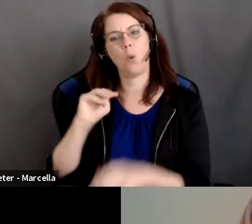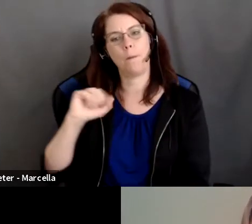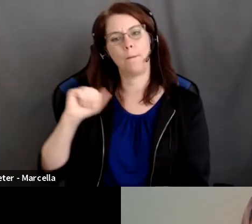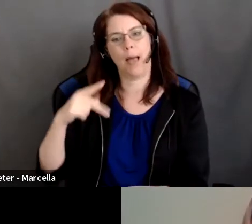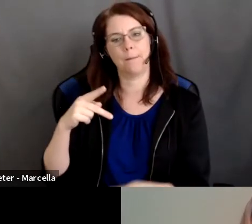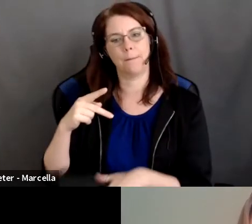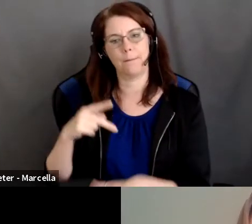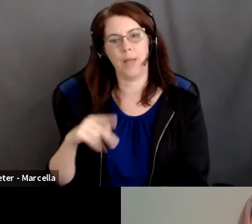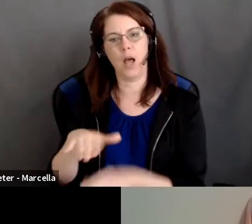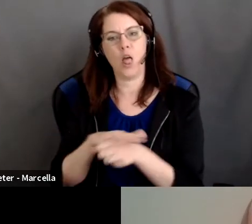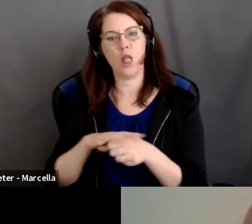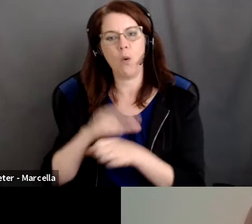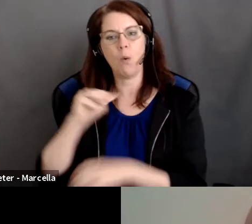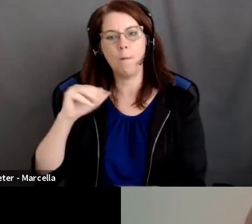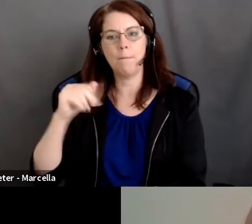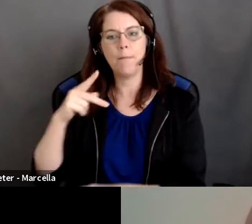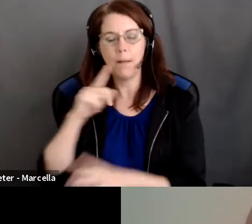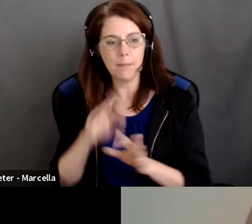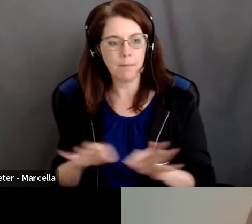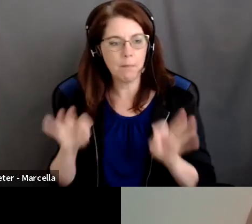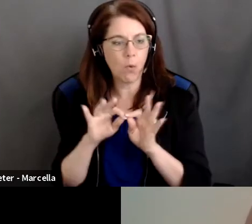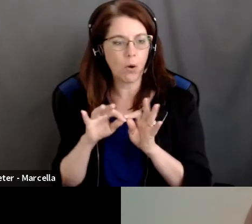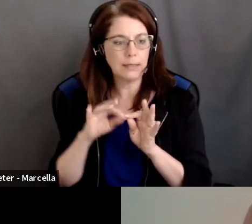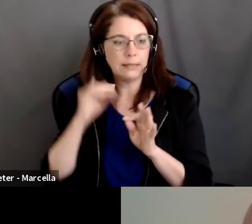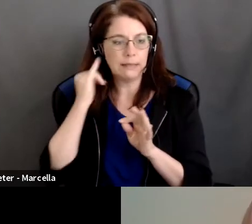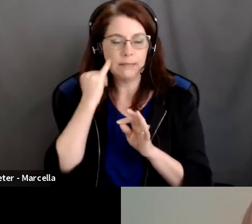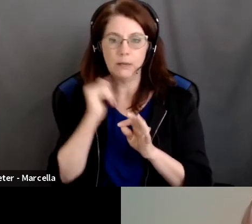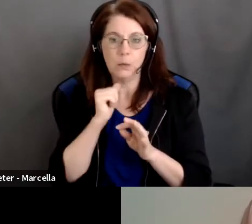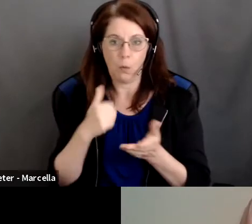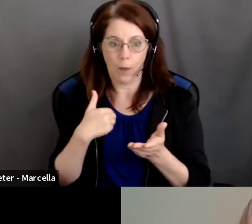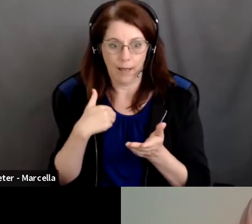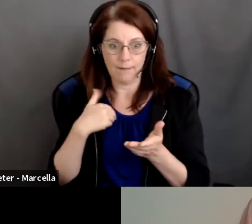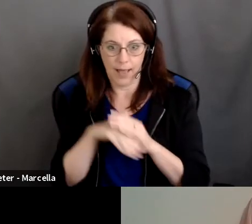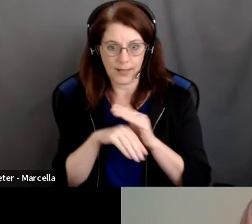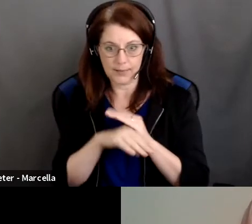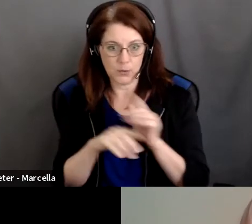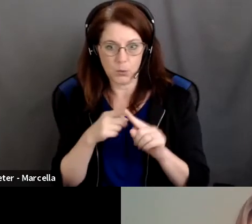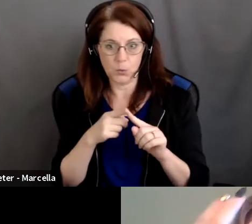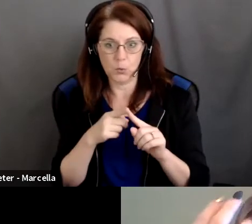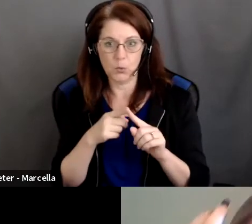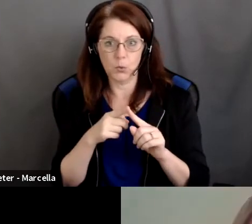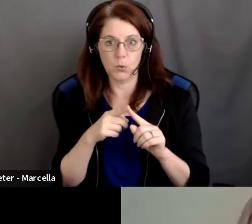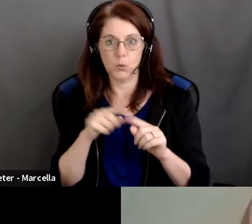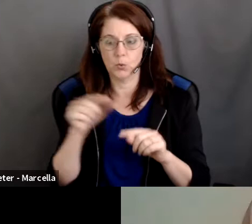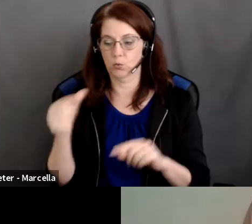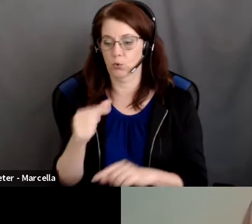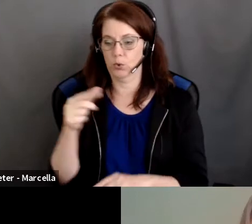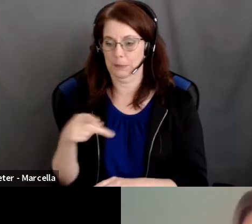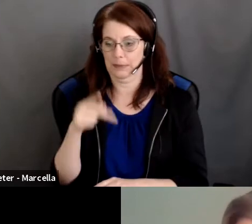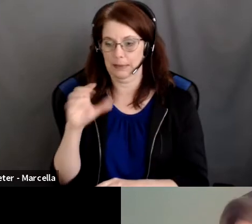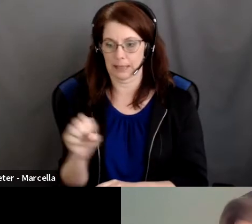And local maps are important because if you don't have access to your GPS or